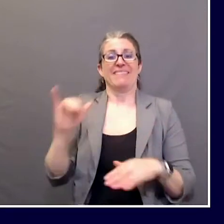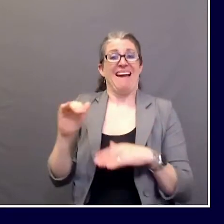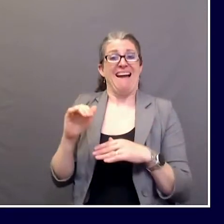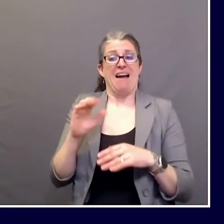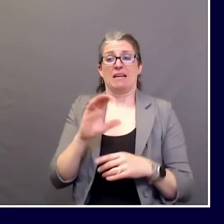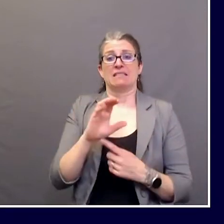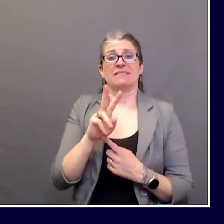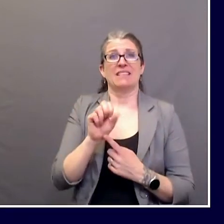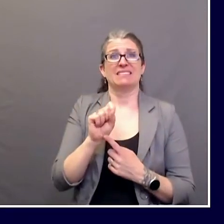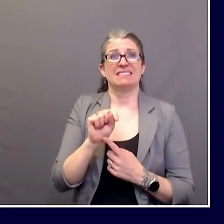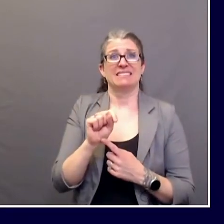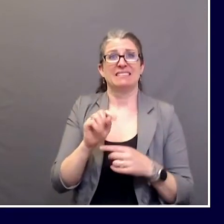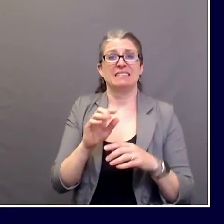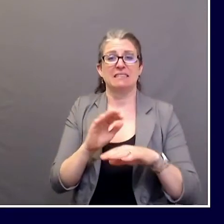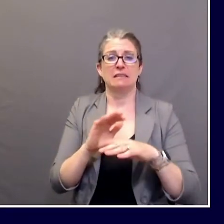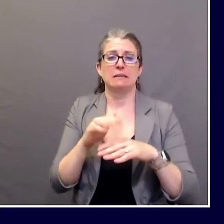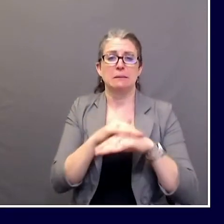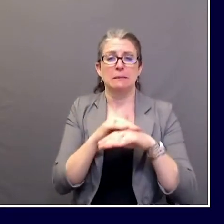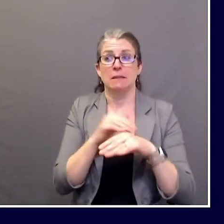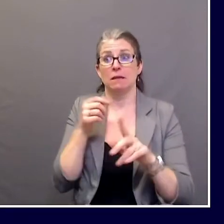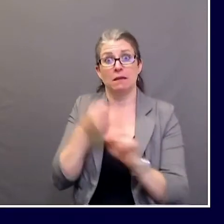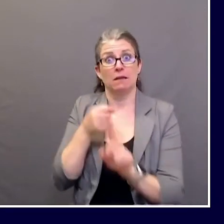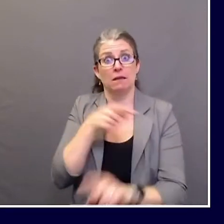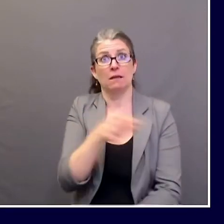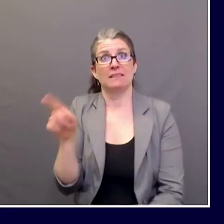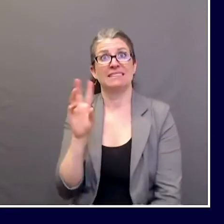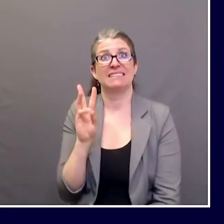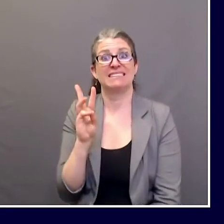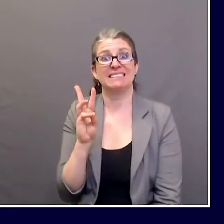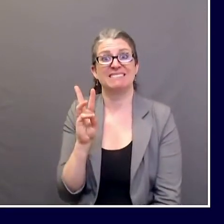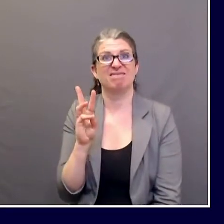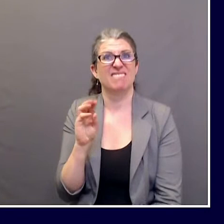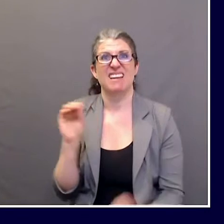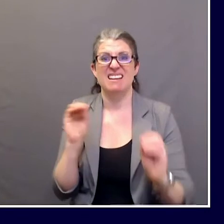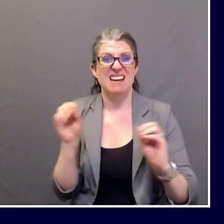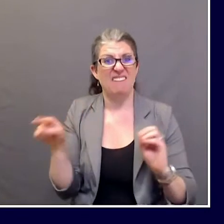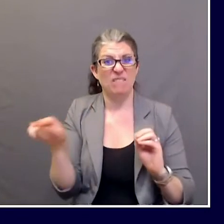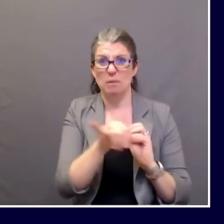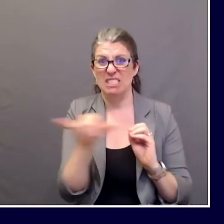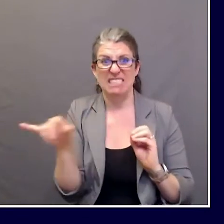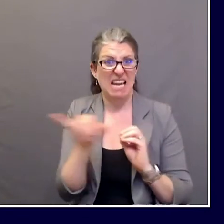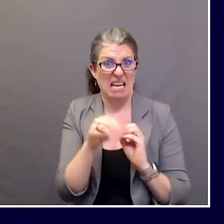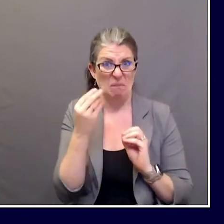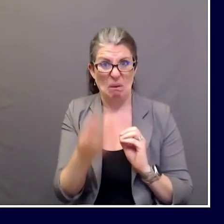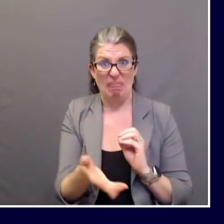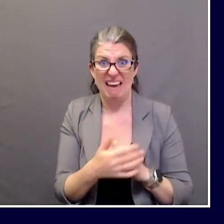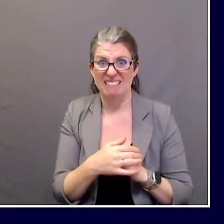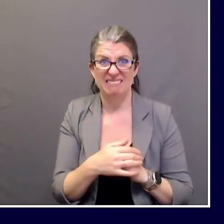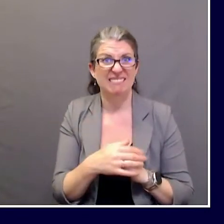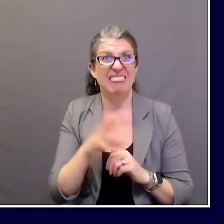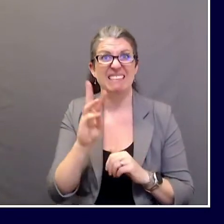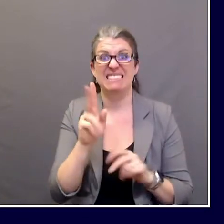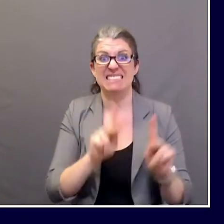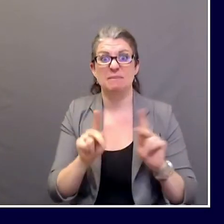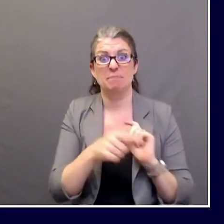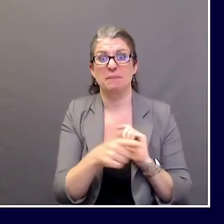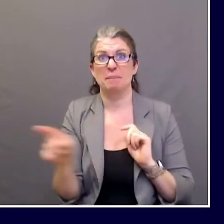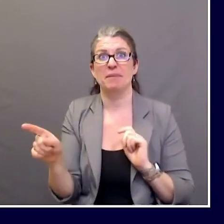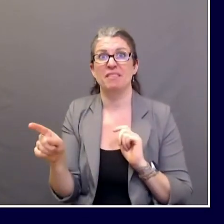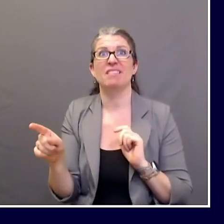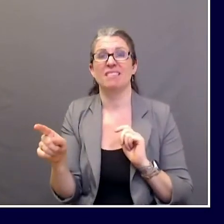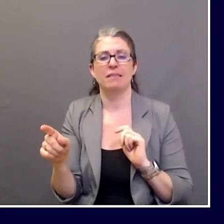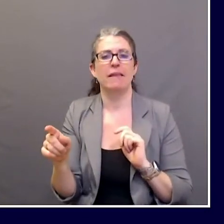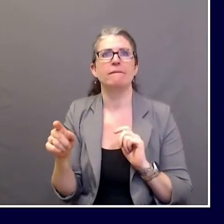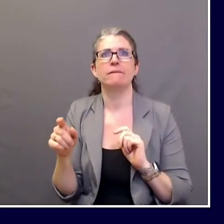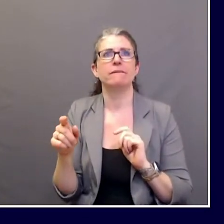that stood out, that they also had all the same additional medical condition, or were all taking a similar